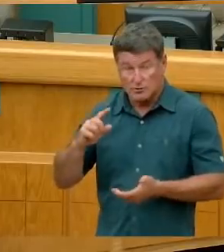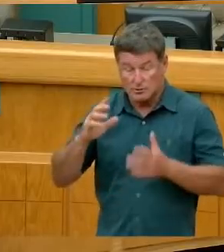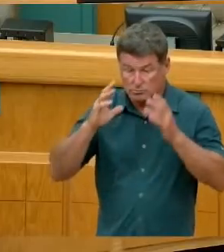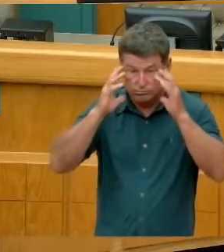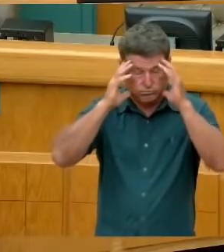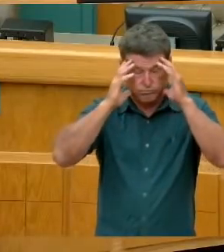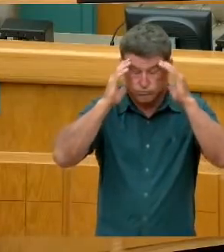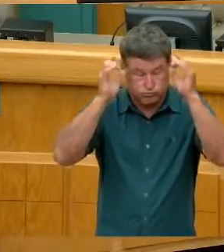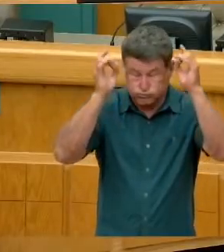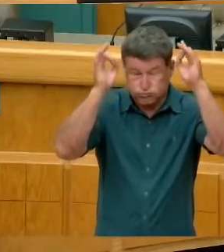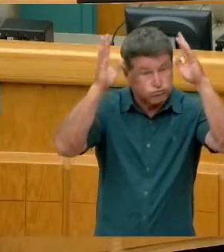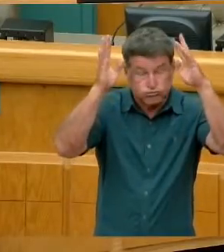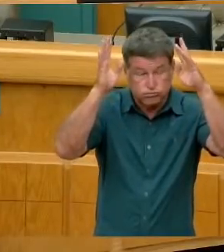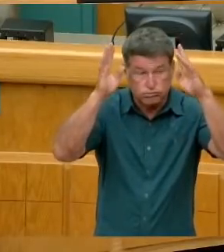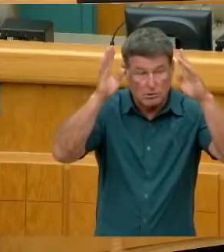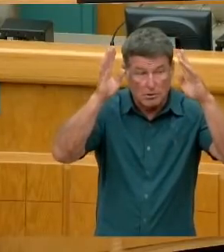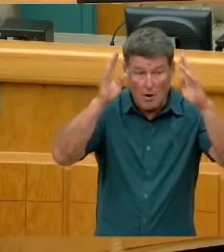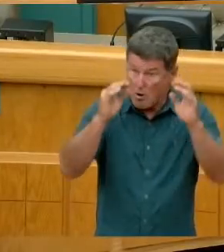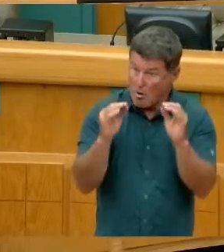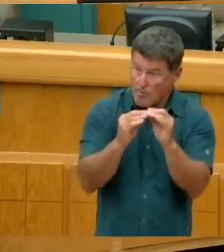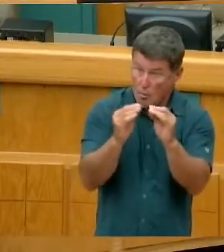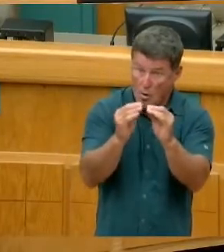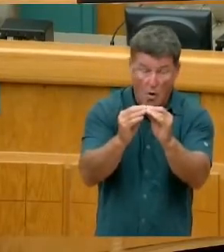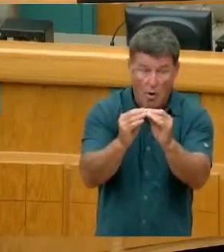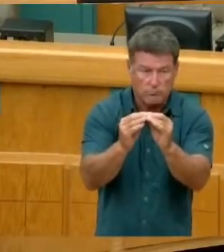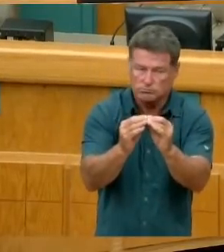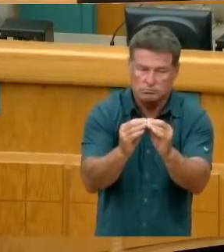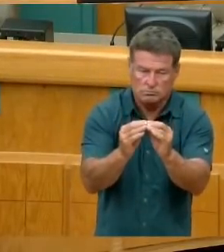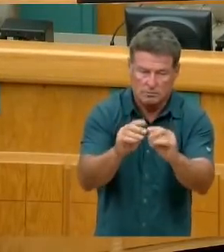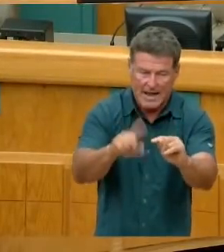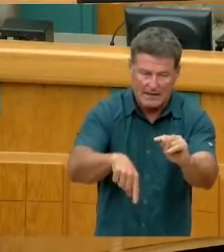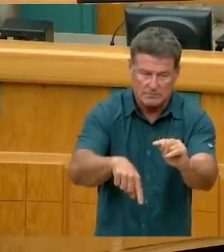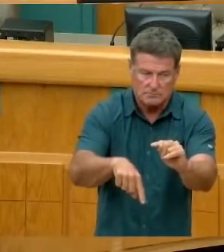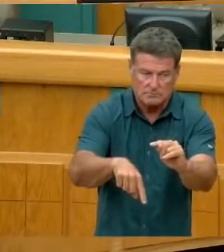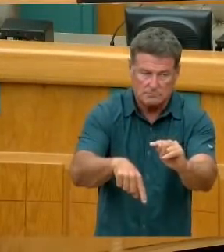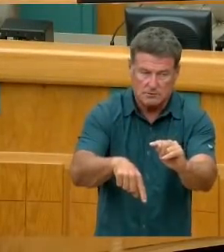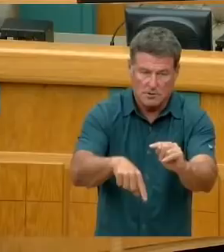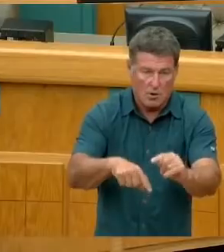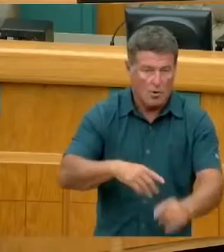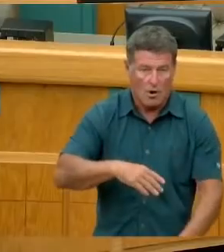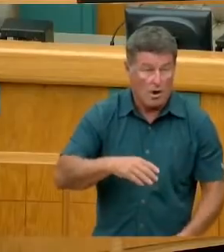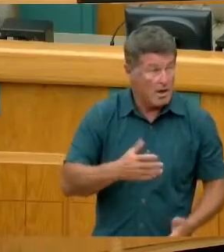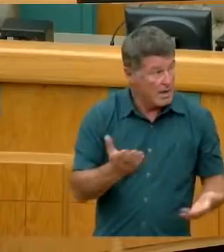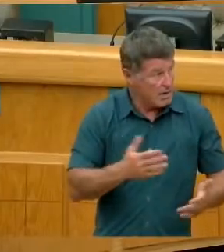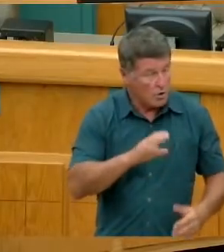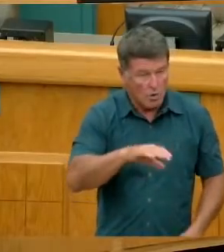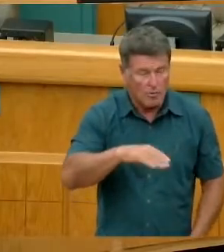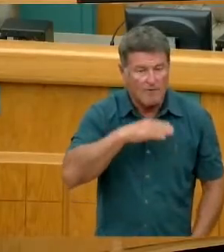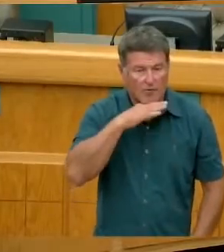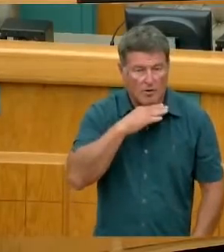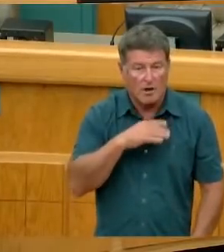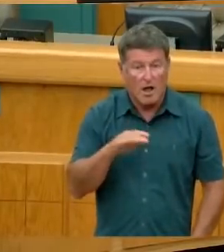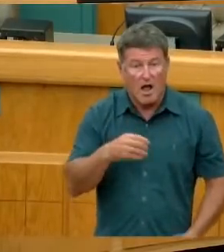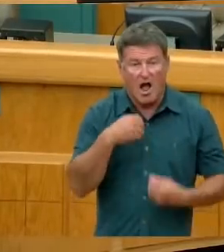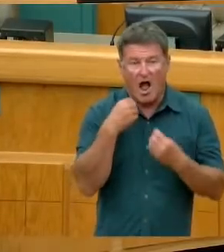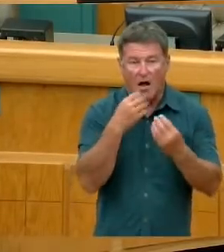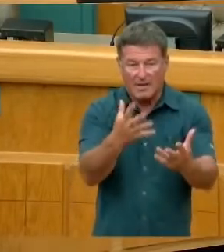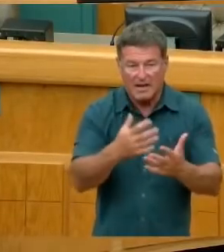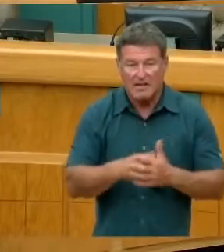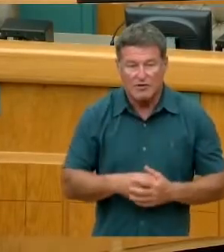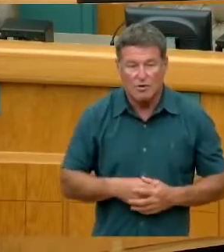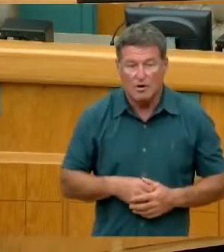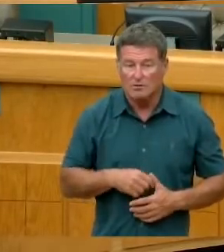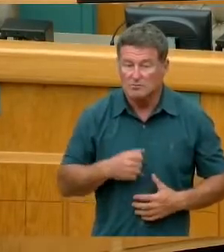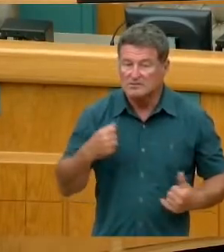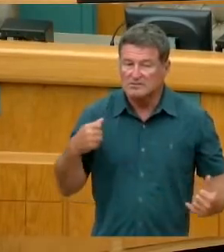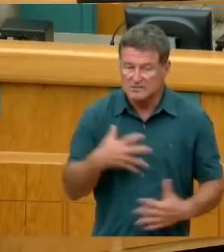Because last week was a nightmare, and it cannot go on anymore, because we are at capacity. And I want to leave you with a